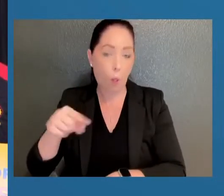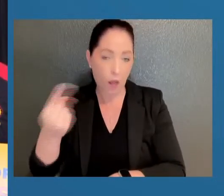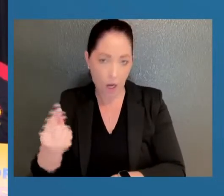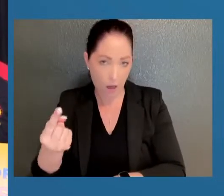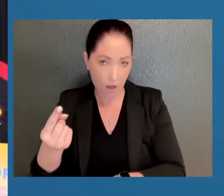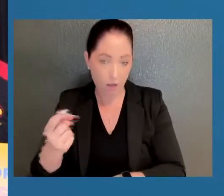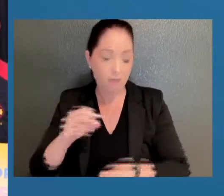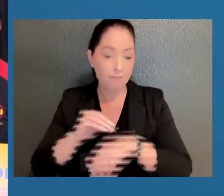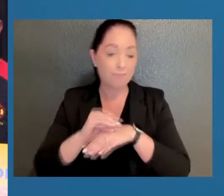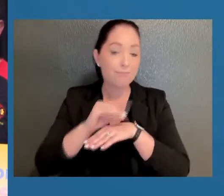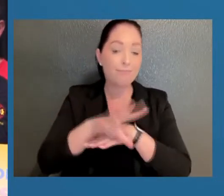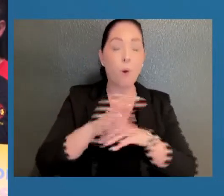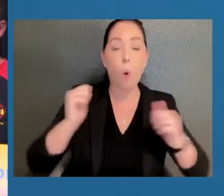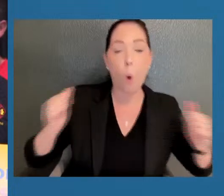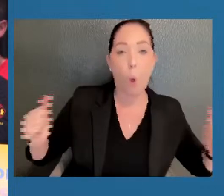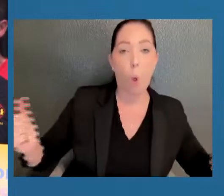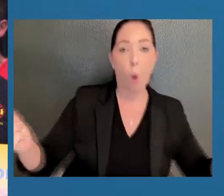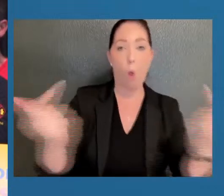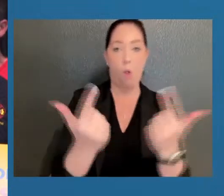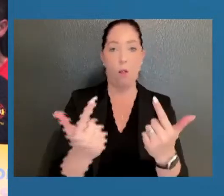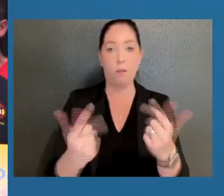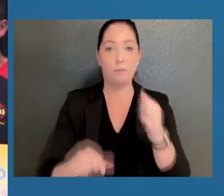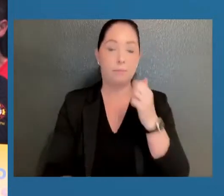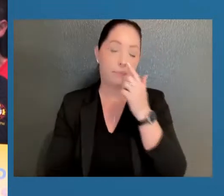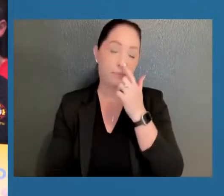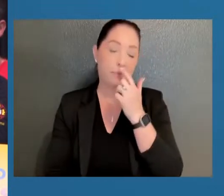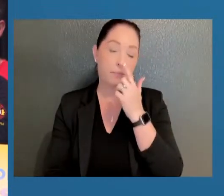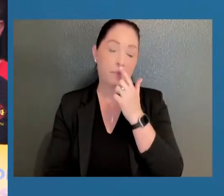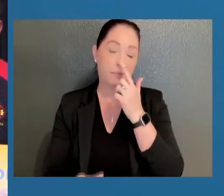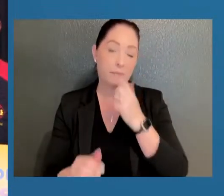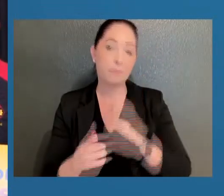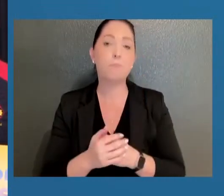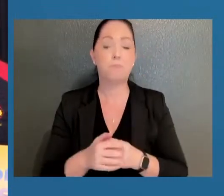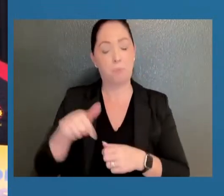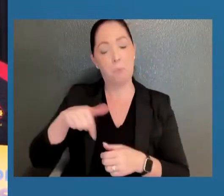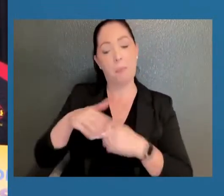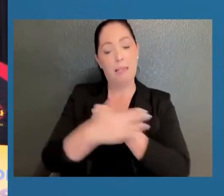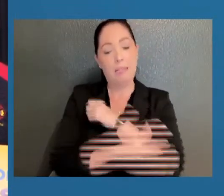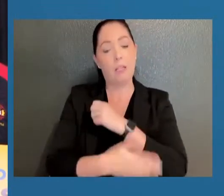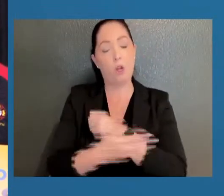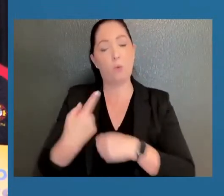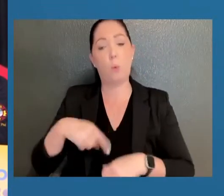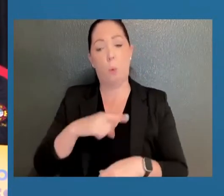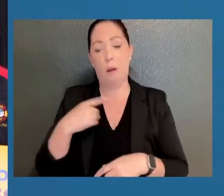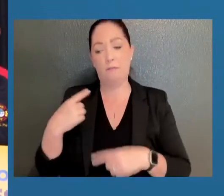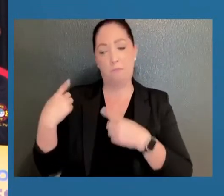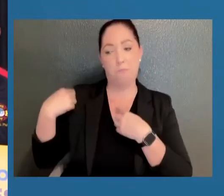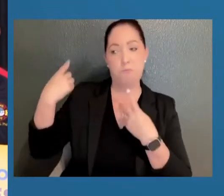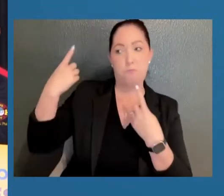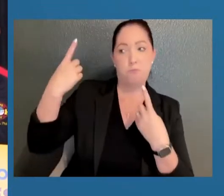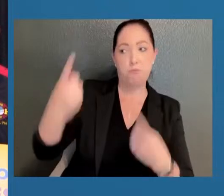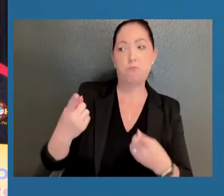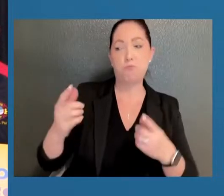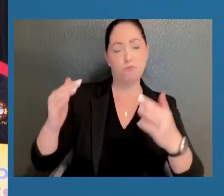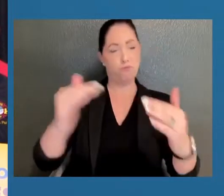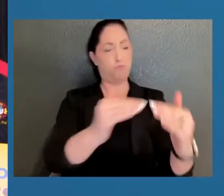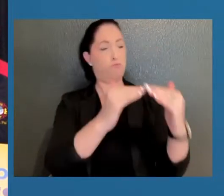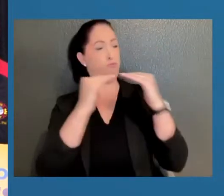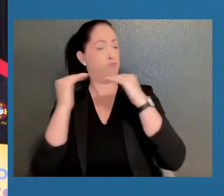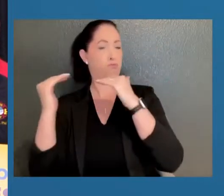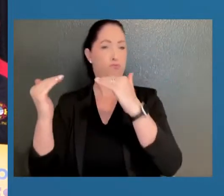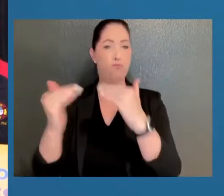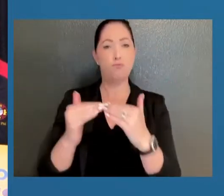fight for all of us. We in this country have always taken the position that we're equal. We're